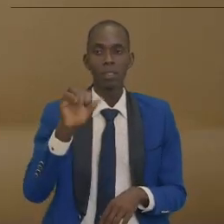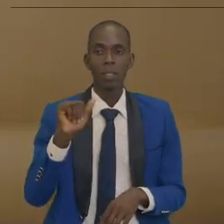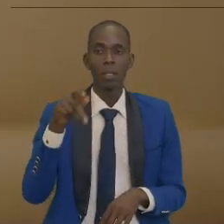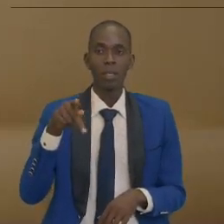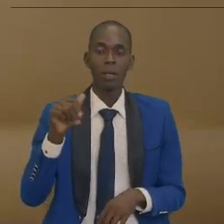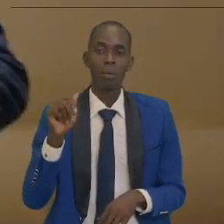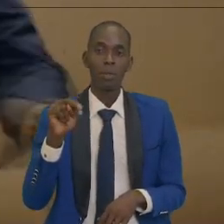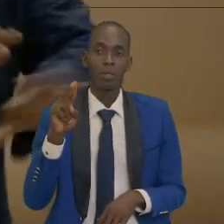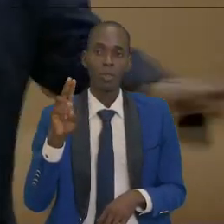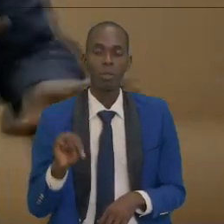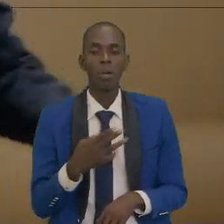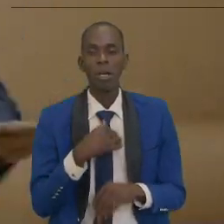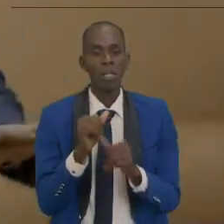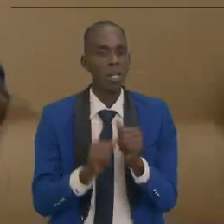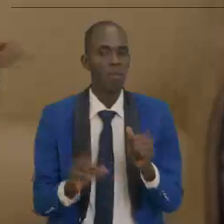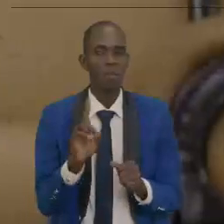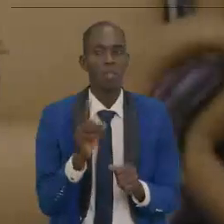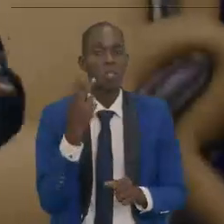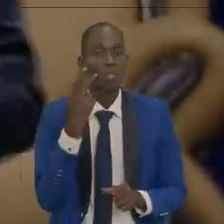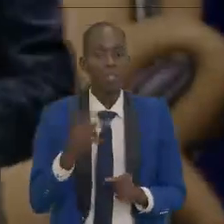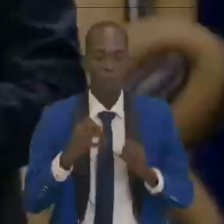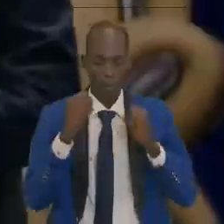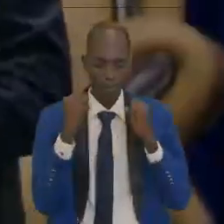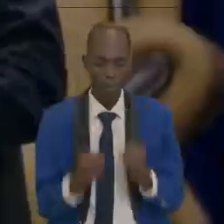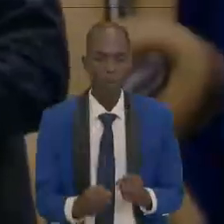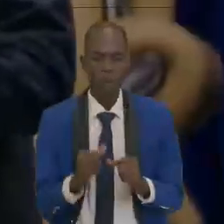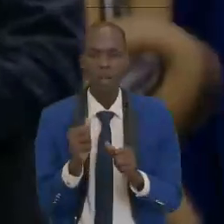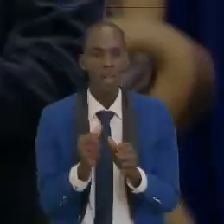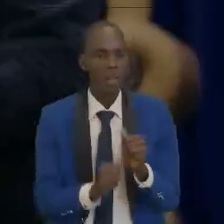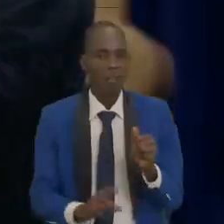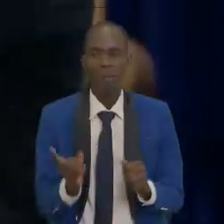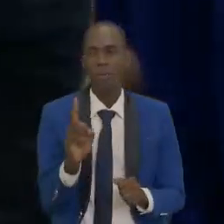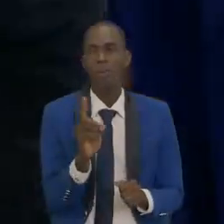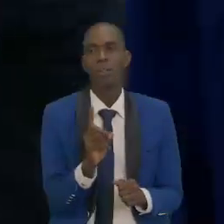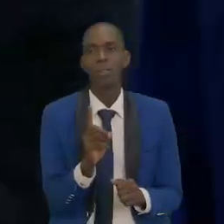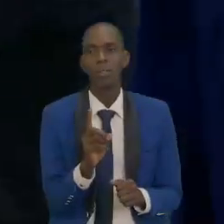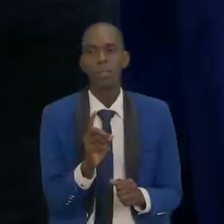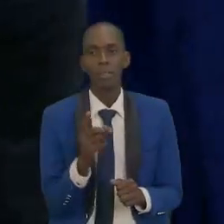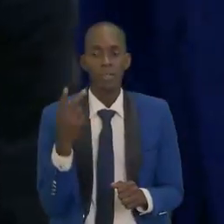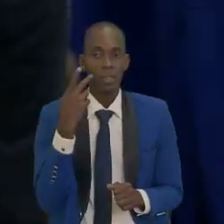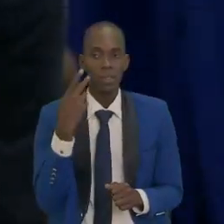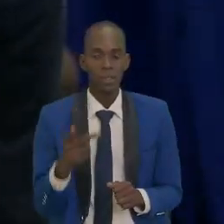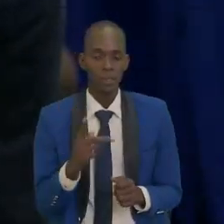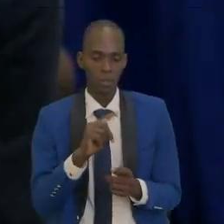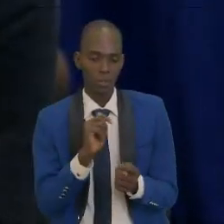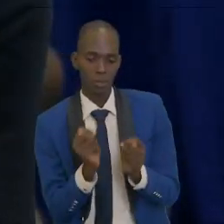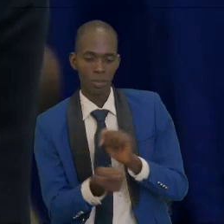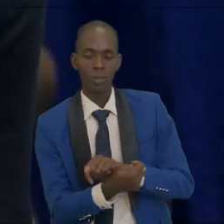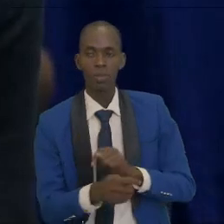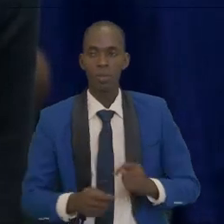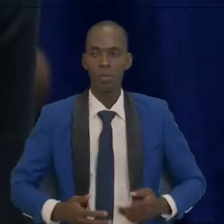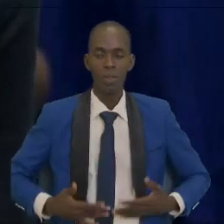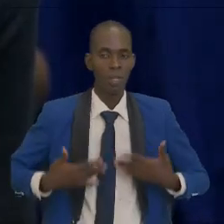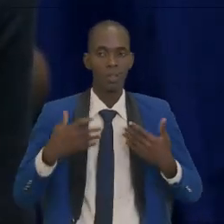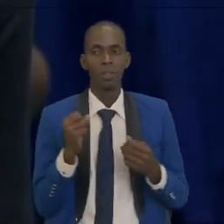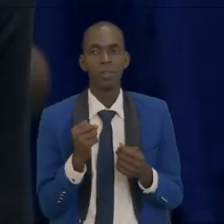everywhere look at Power overflowing look how transformed lives look